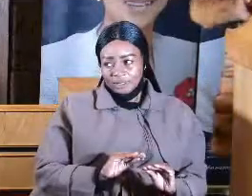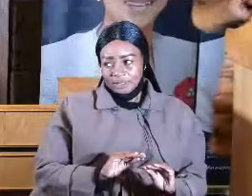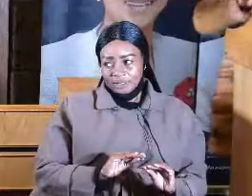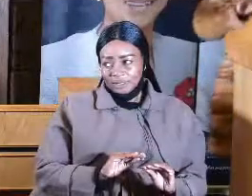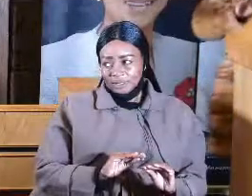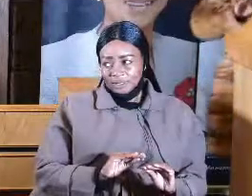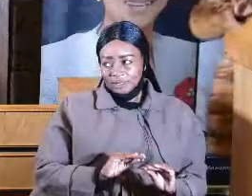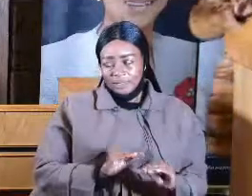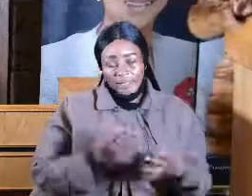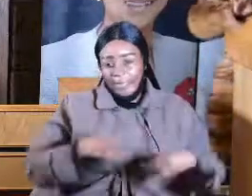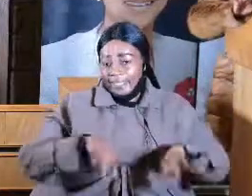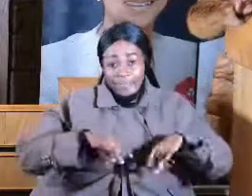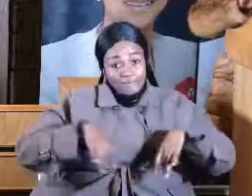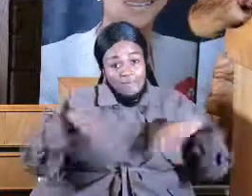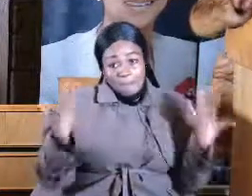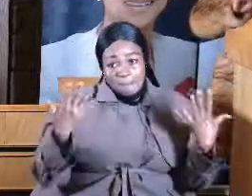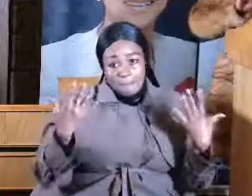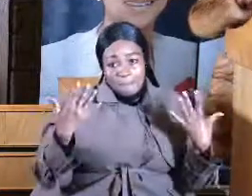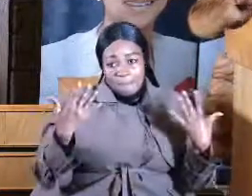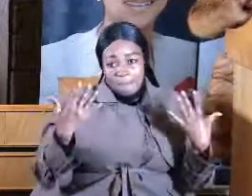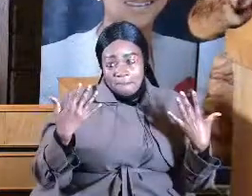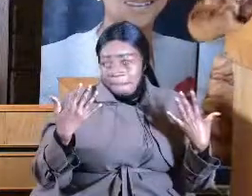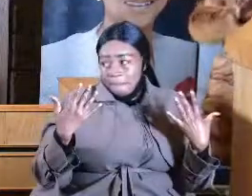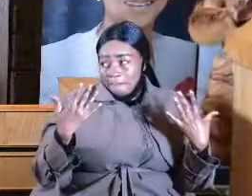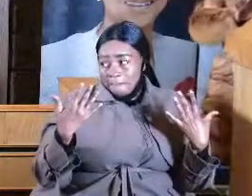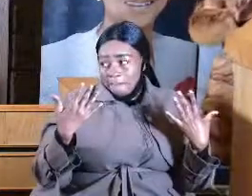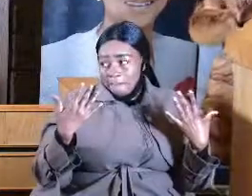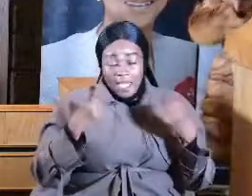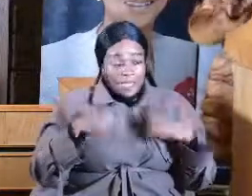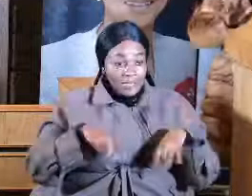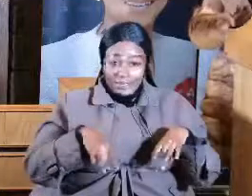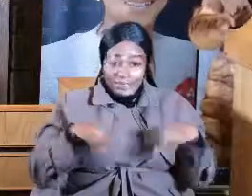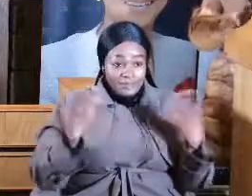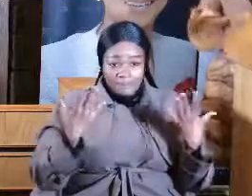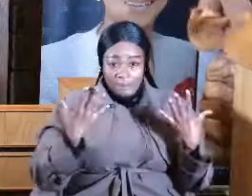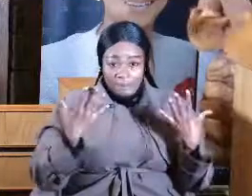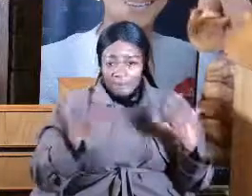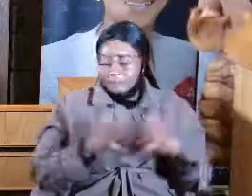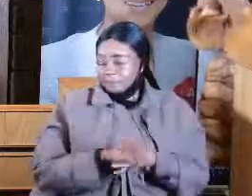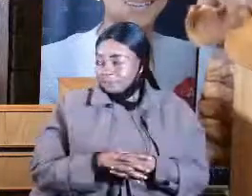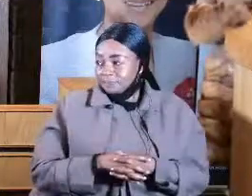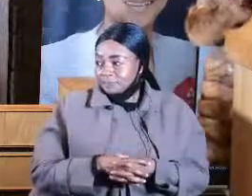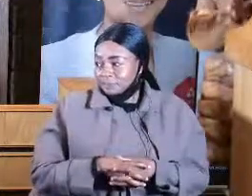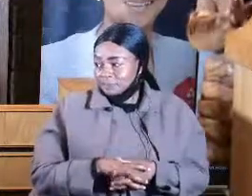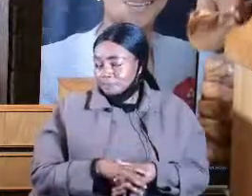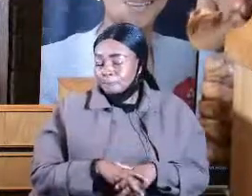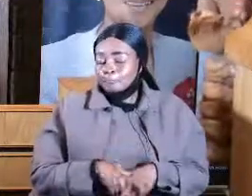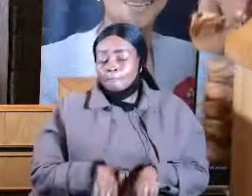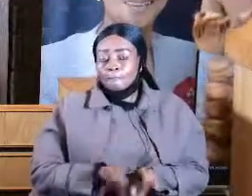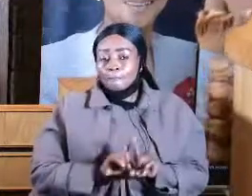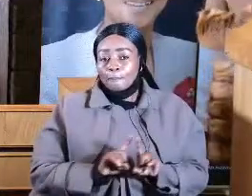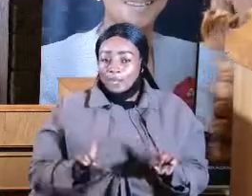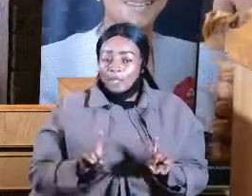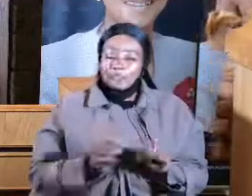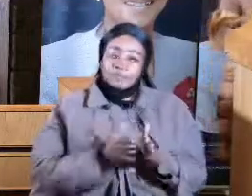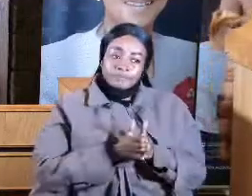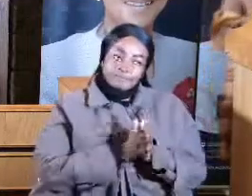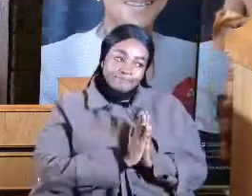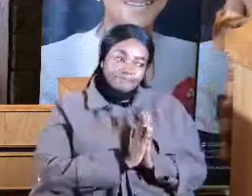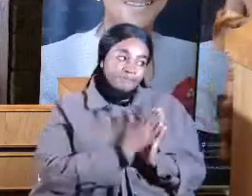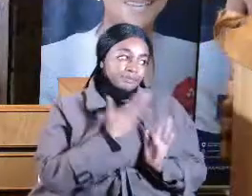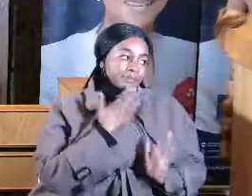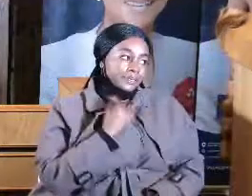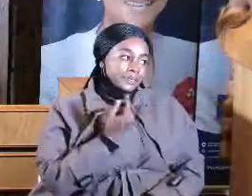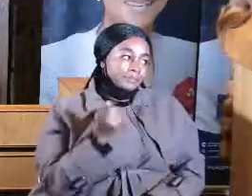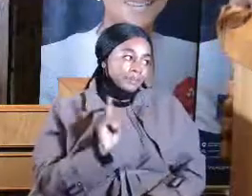I just gave up with those, with that knowledge and understanding. But I will still ask every other